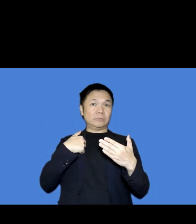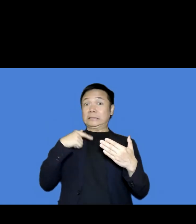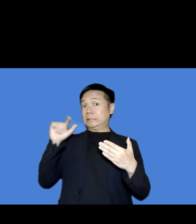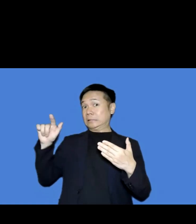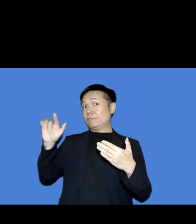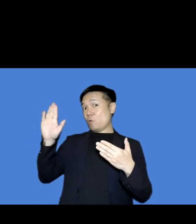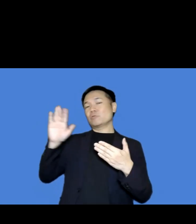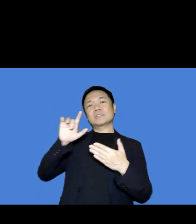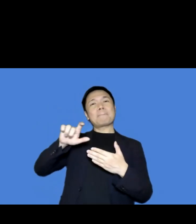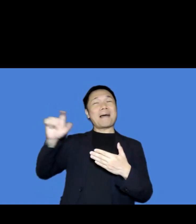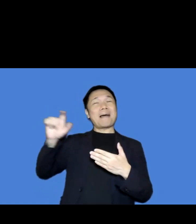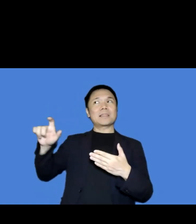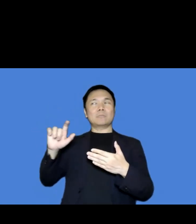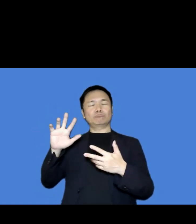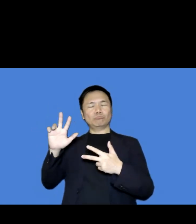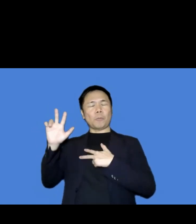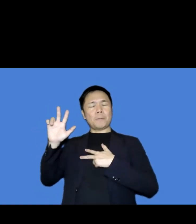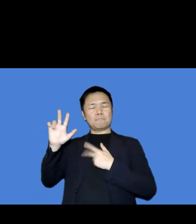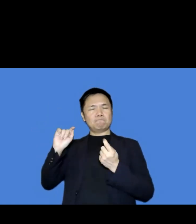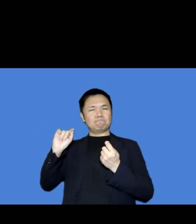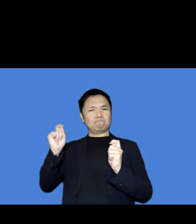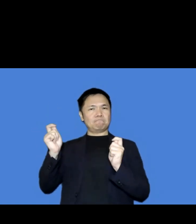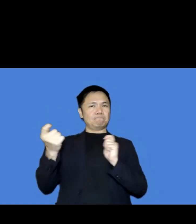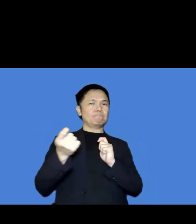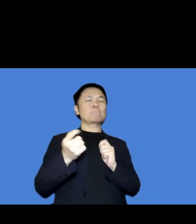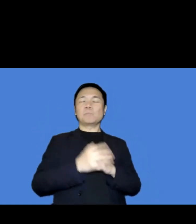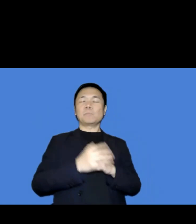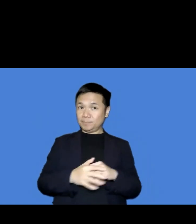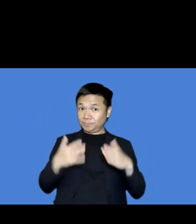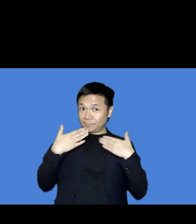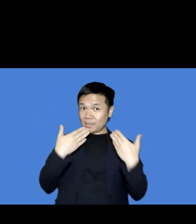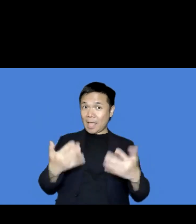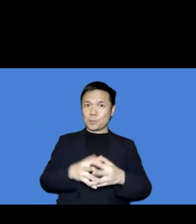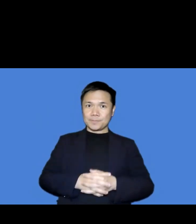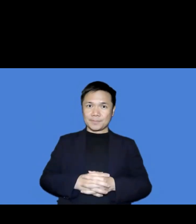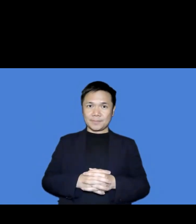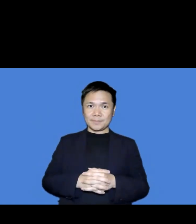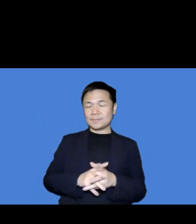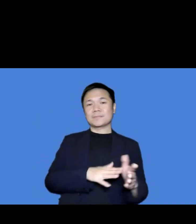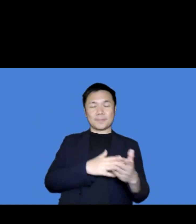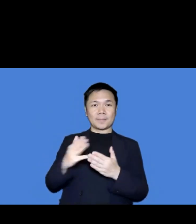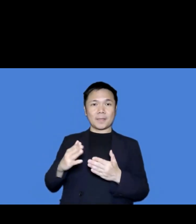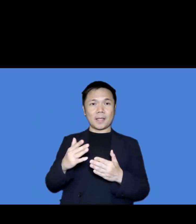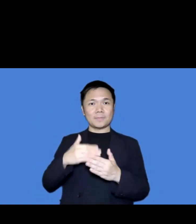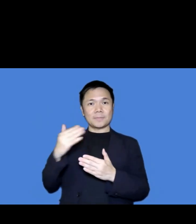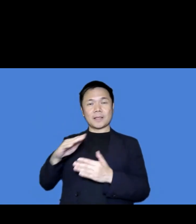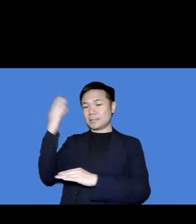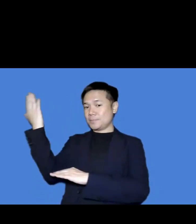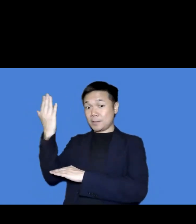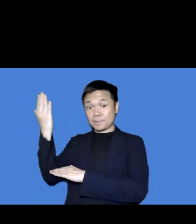context. So thank you for that. And with that, I would like to introduce our next speaker,